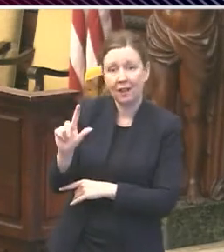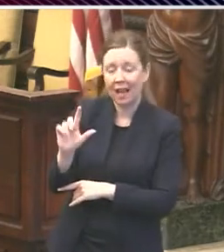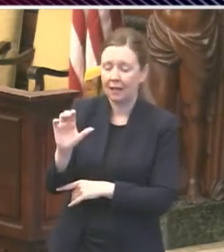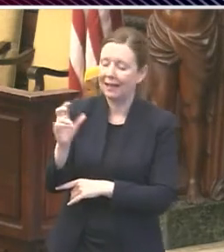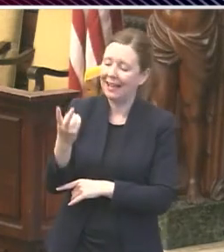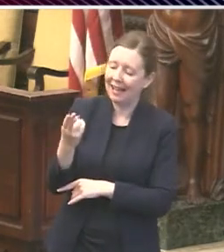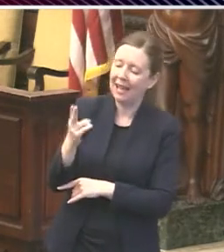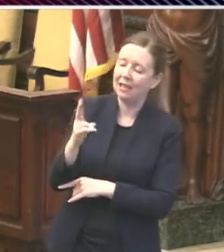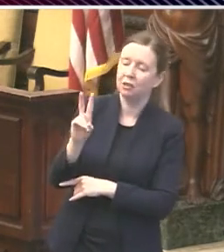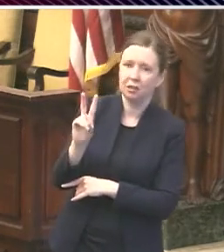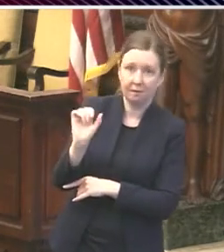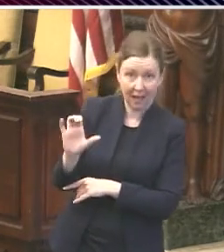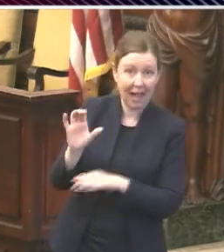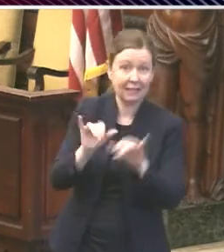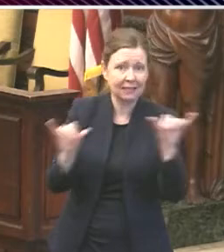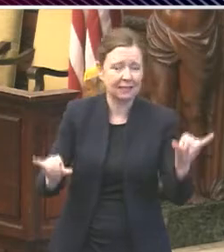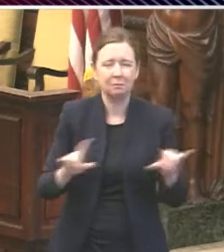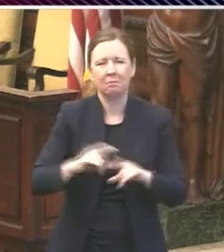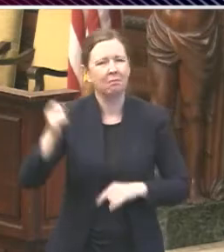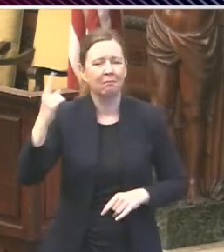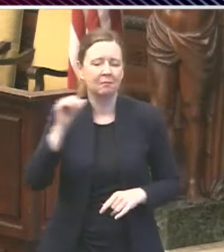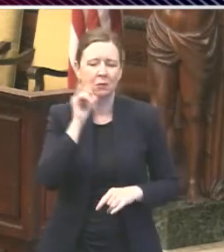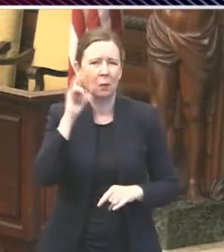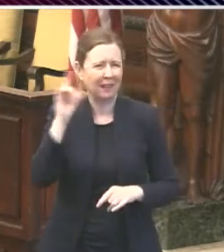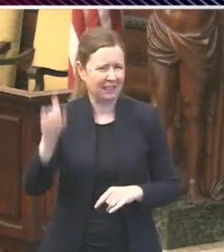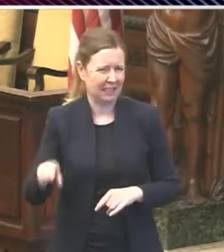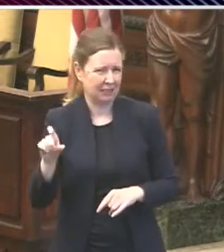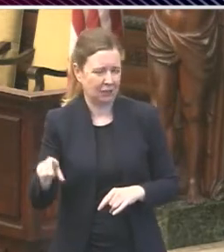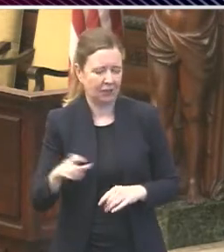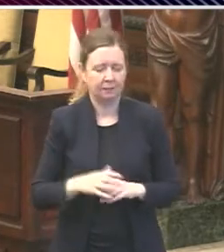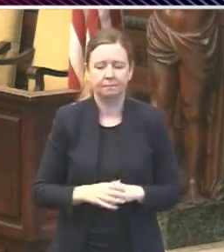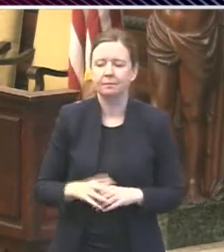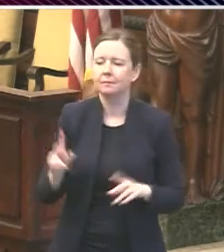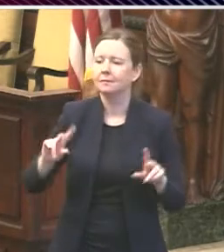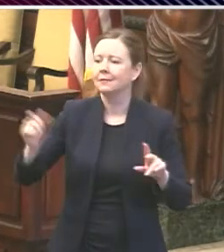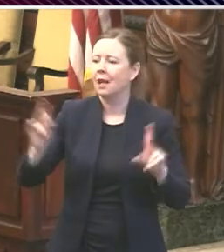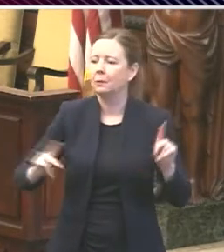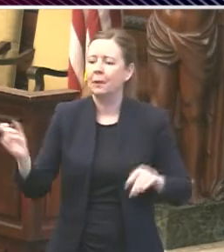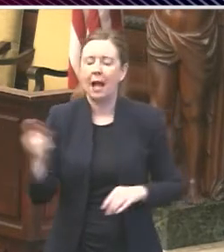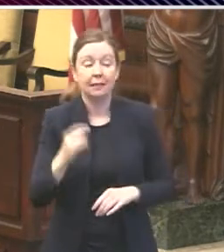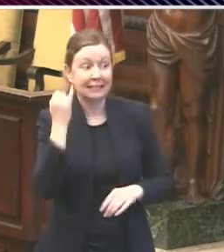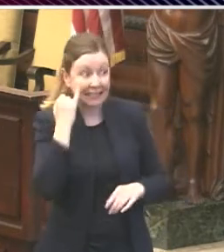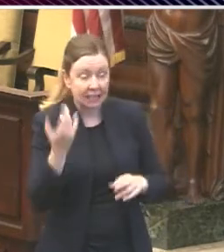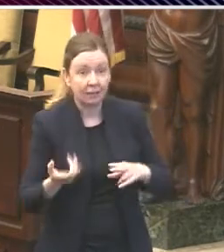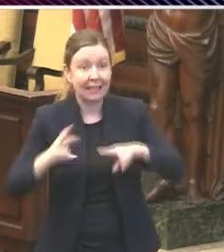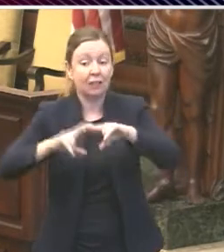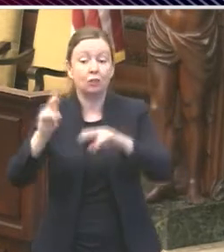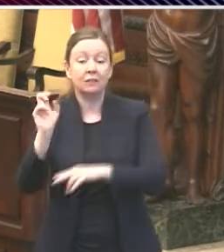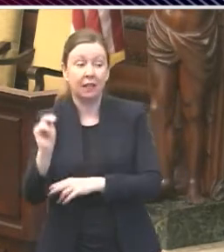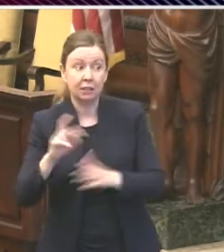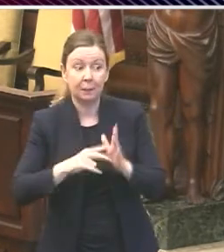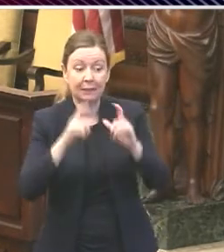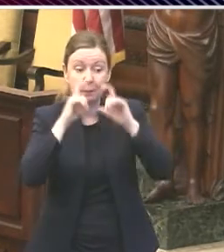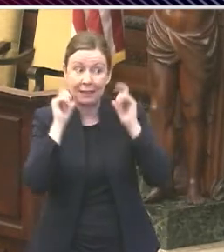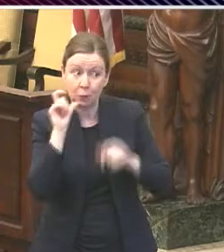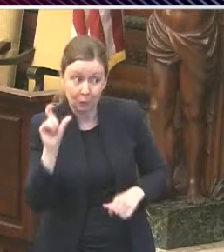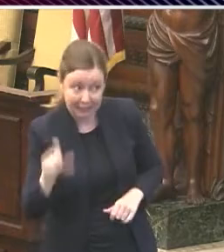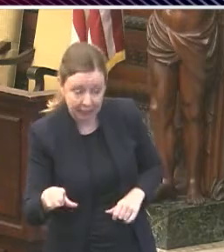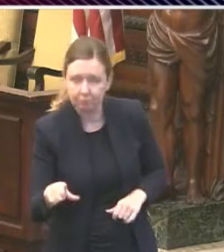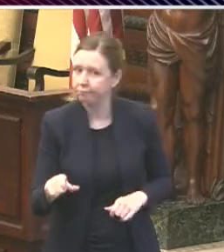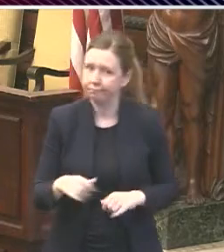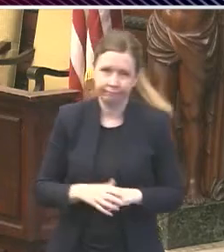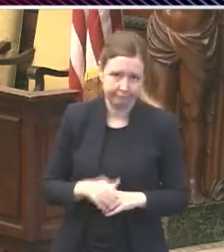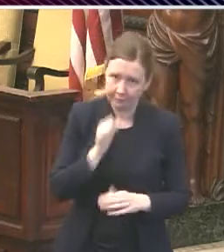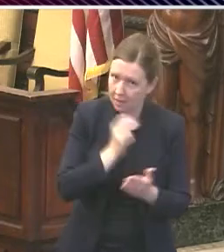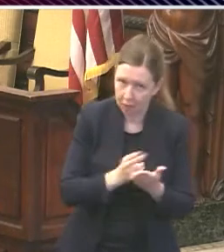necessary. And some people have thought, well, if we do that, does that mean that people don't need to wear masks? And that's not true. No matter how good your ventilation